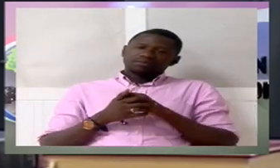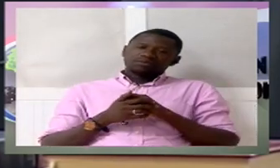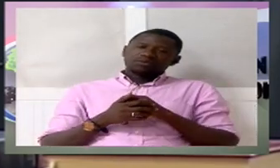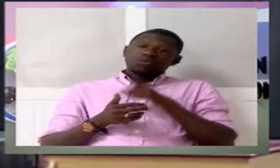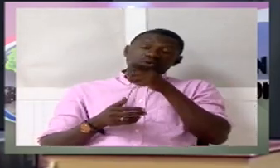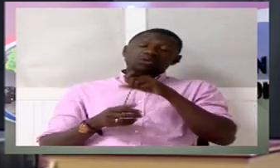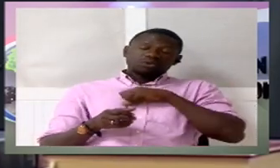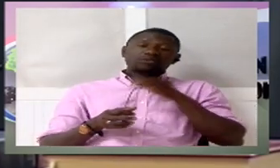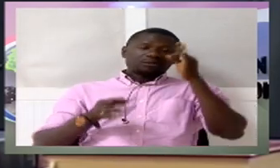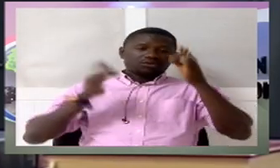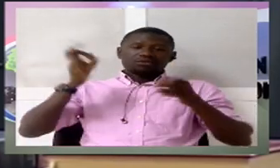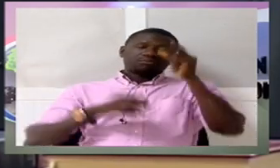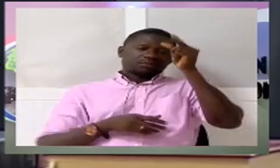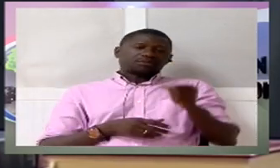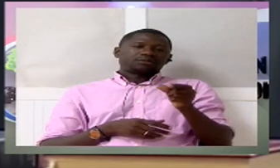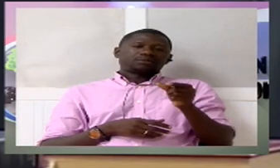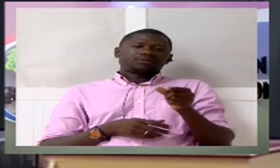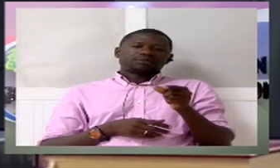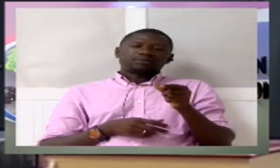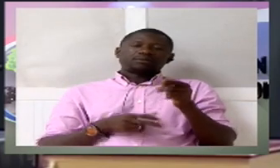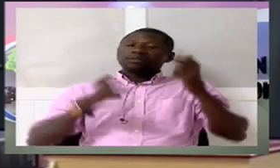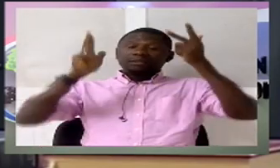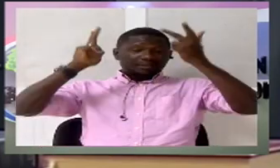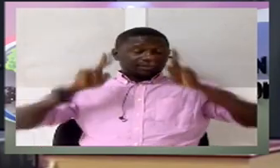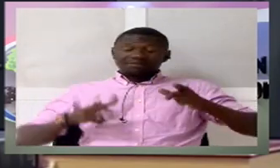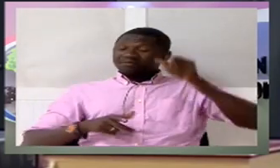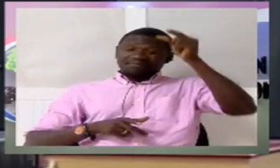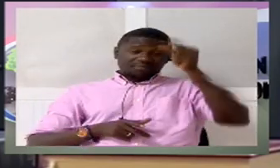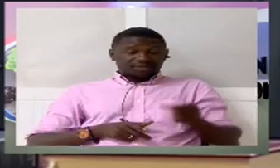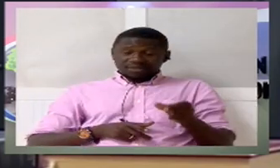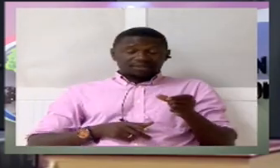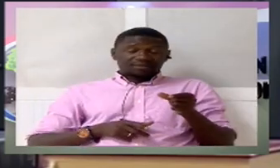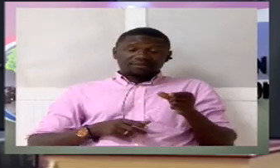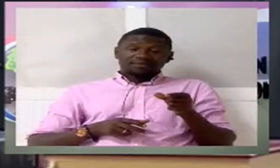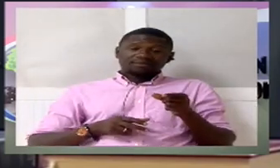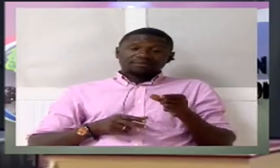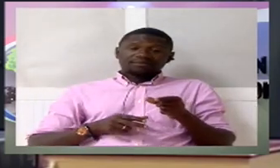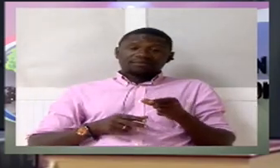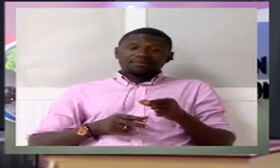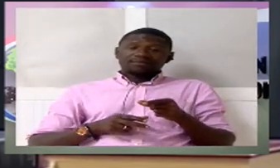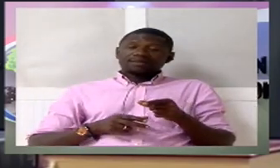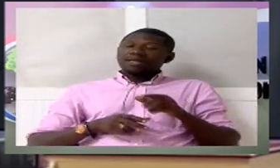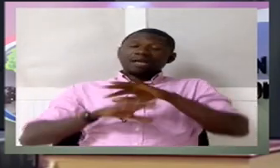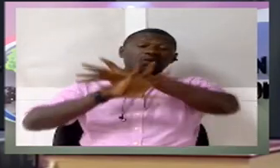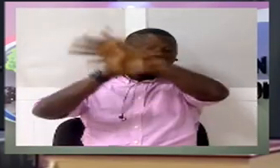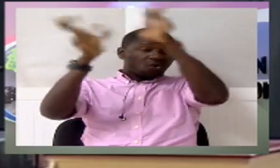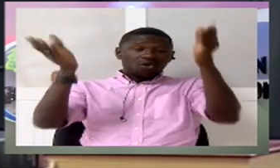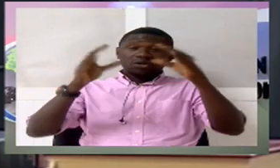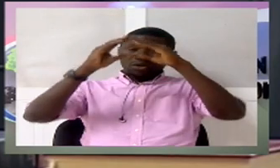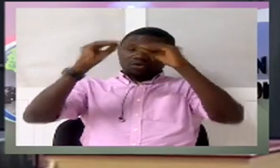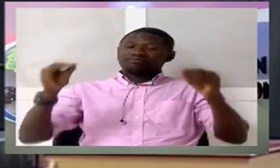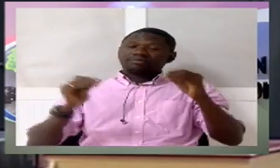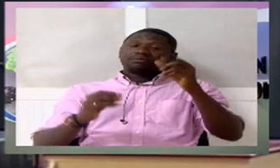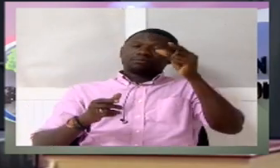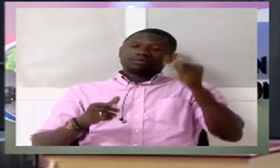the judge. Ata fangolem kiti tela di. Jury. Ata lam ke ata ka kuol pesa. And the judiciary. Ata fana mu kiti